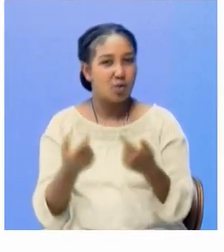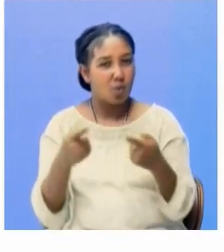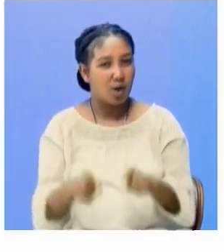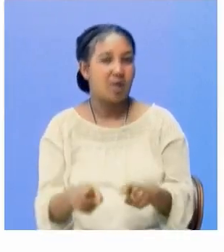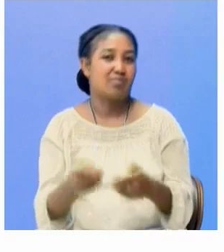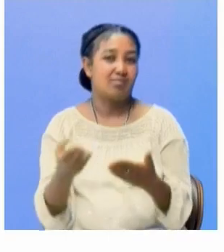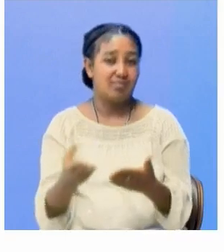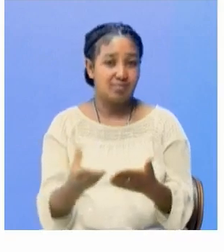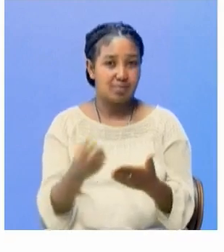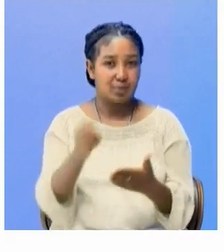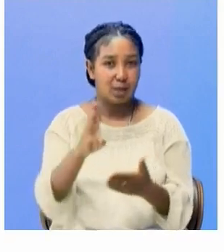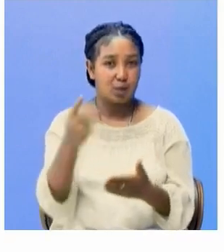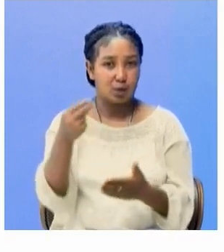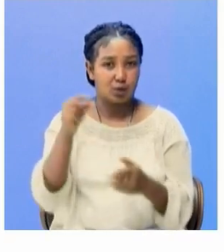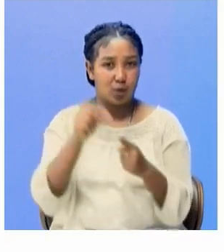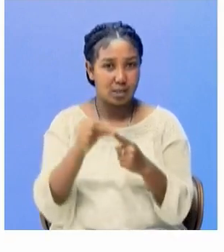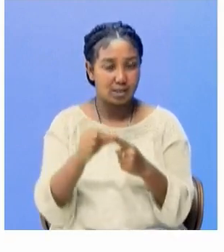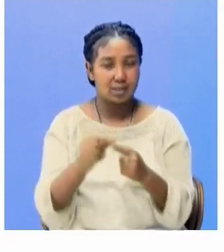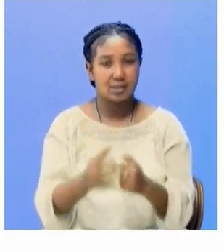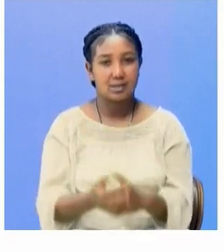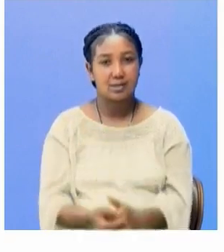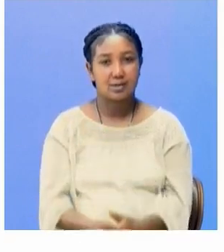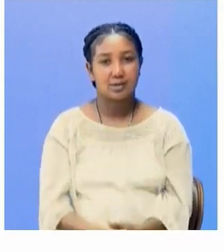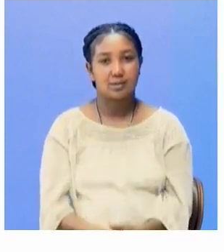WH words.